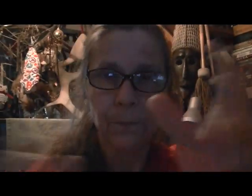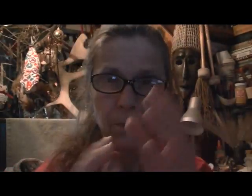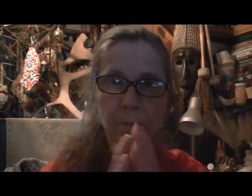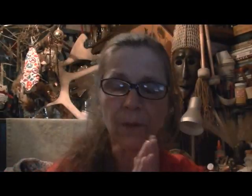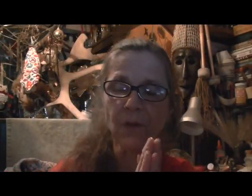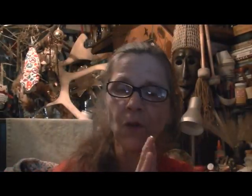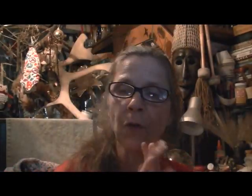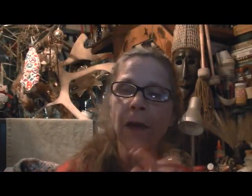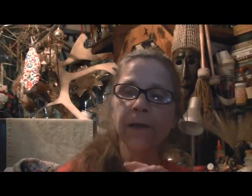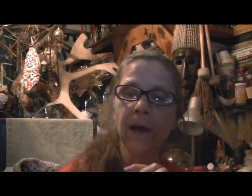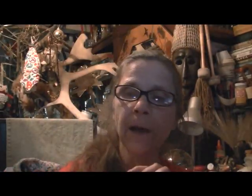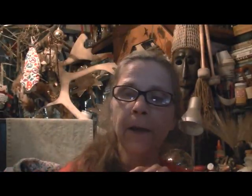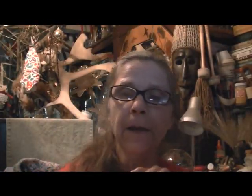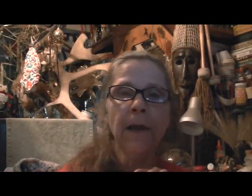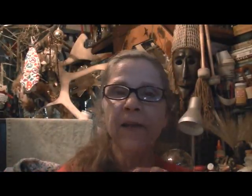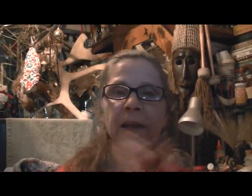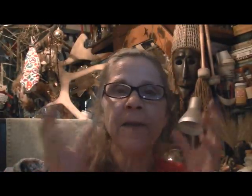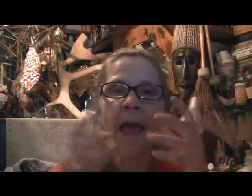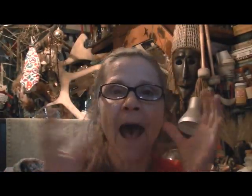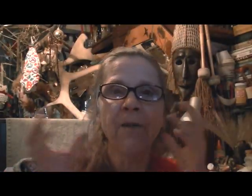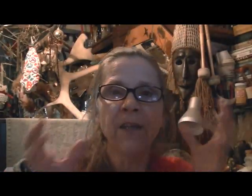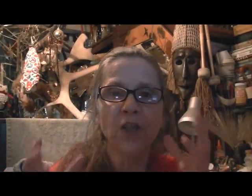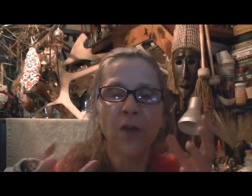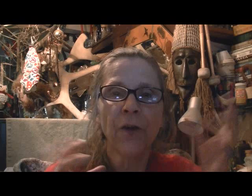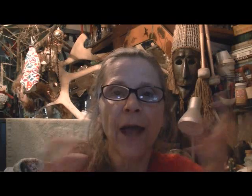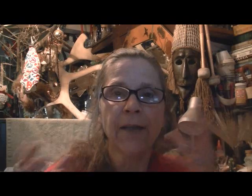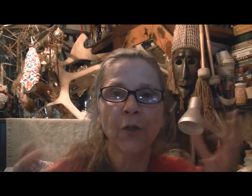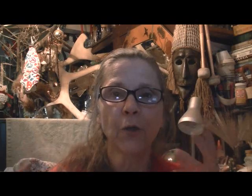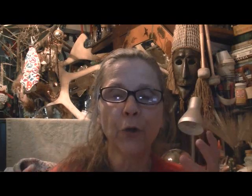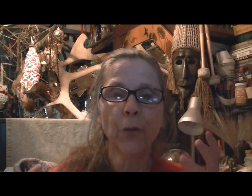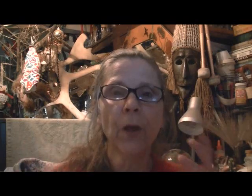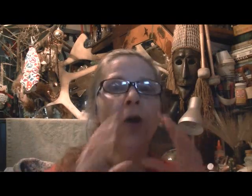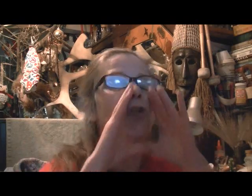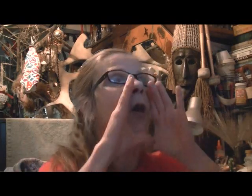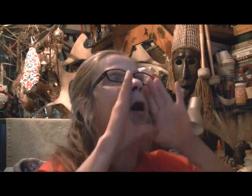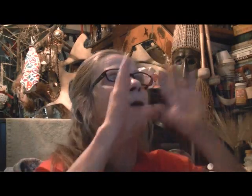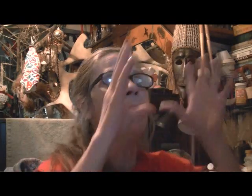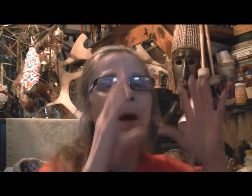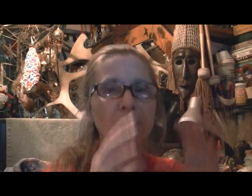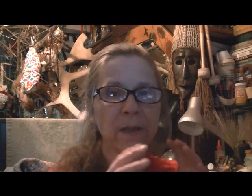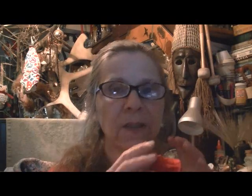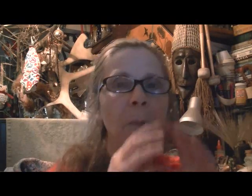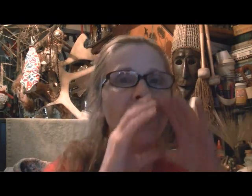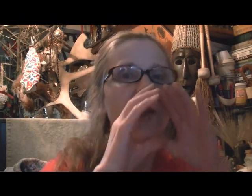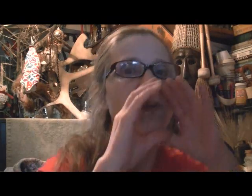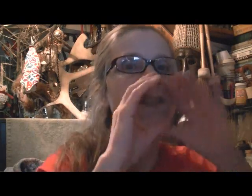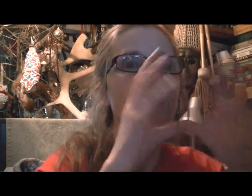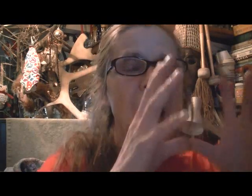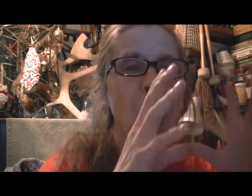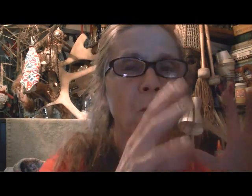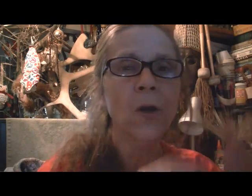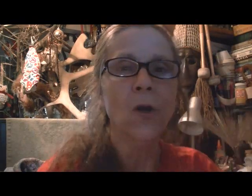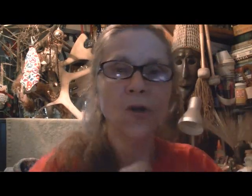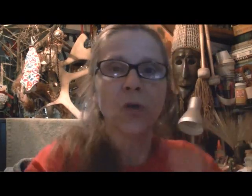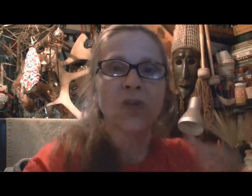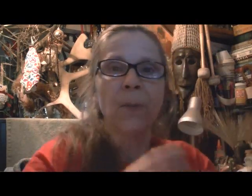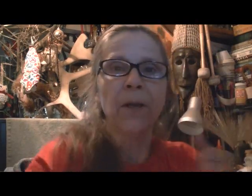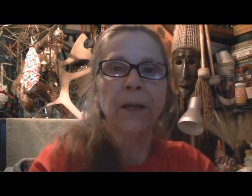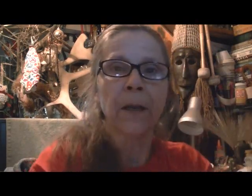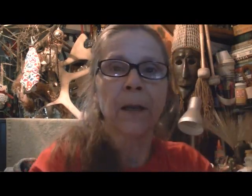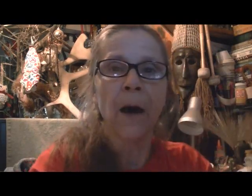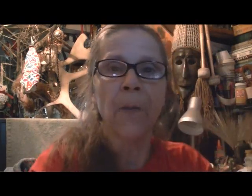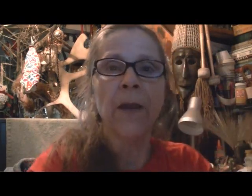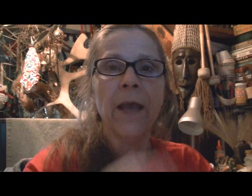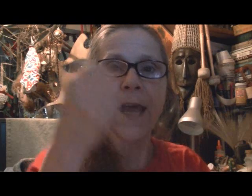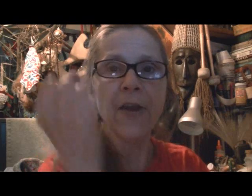right? So that they didn't have each other as a group to holler out that somebody was down so